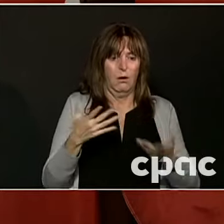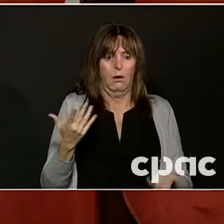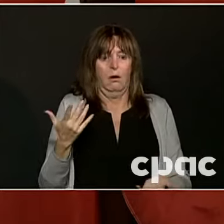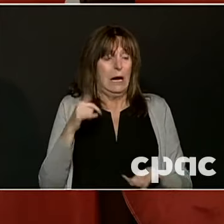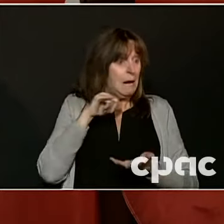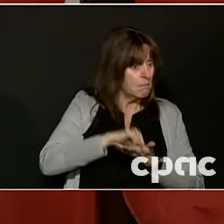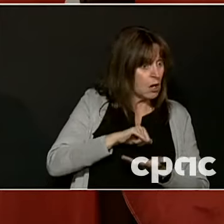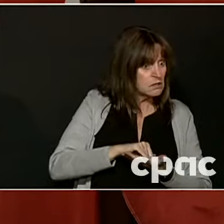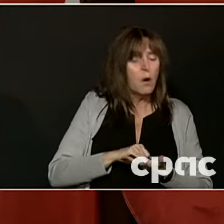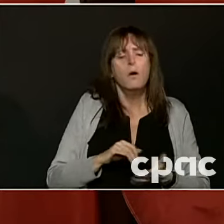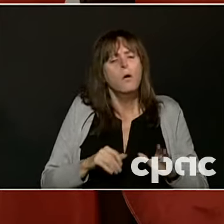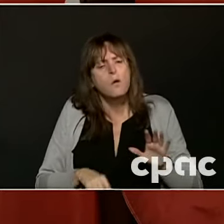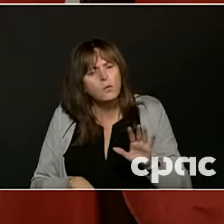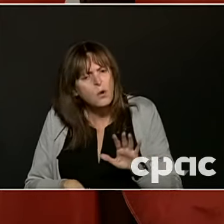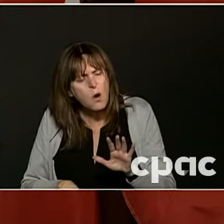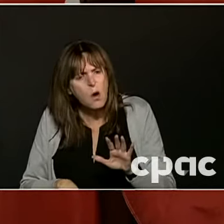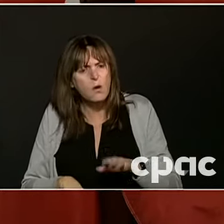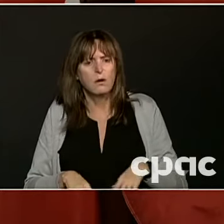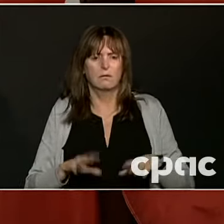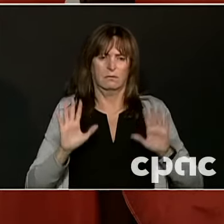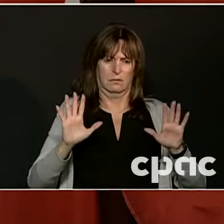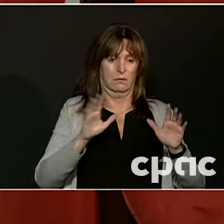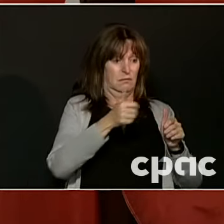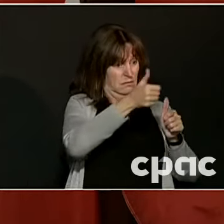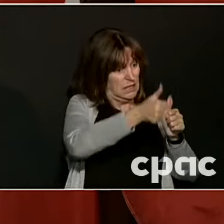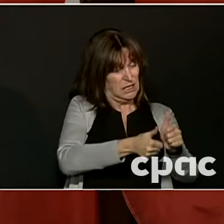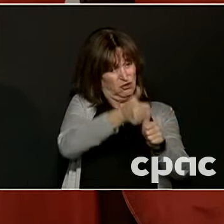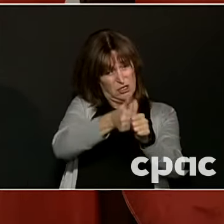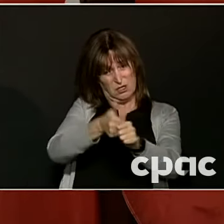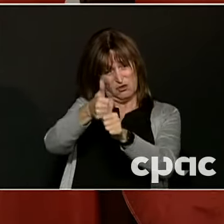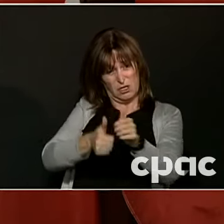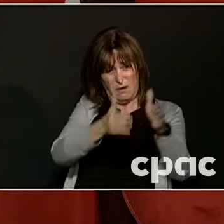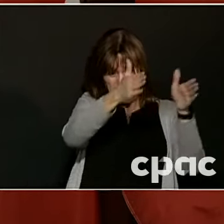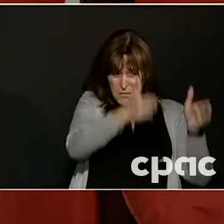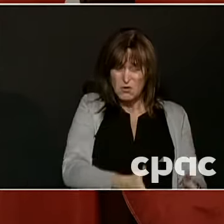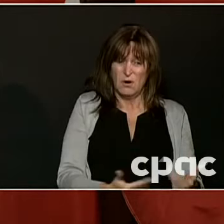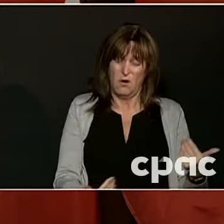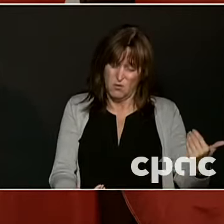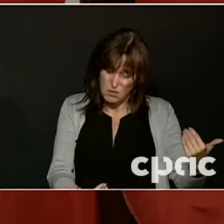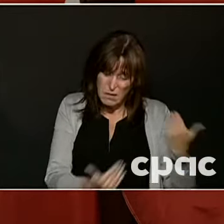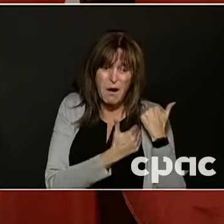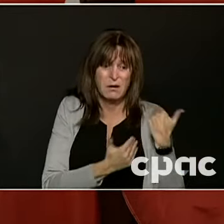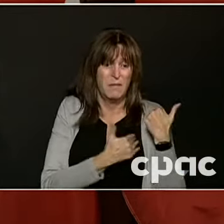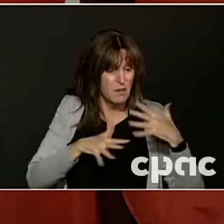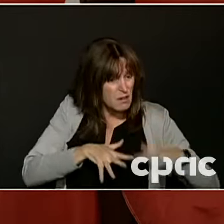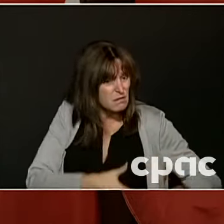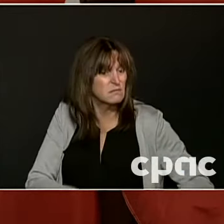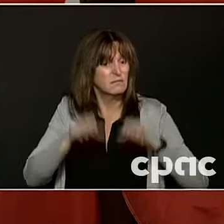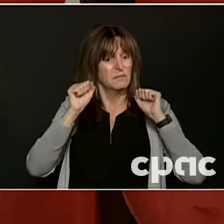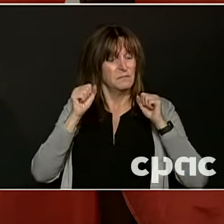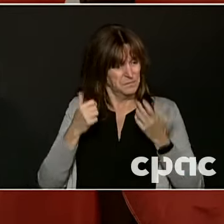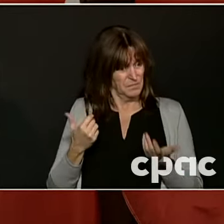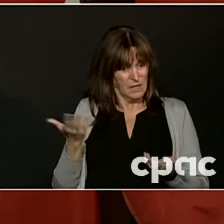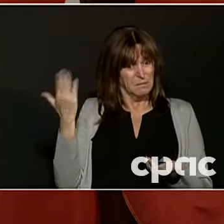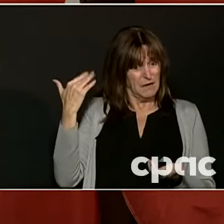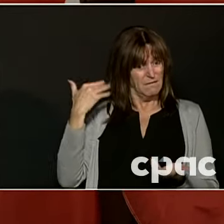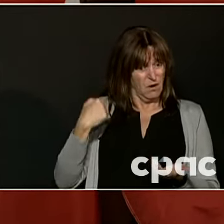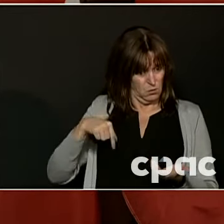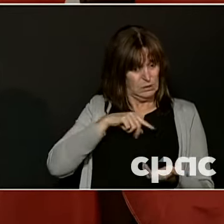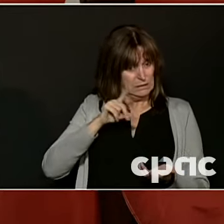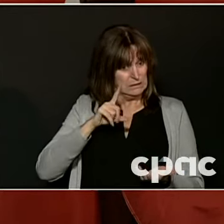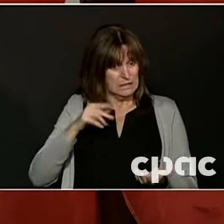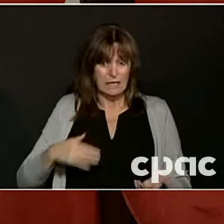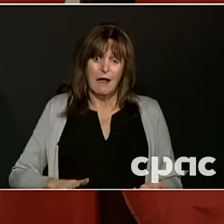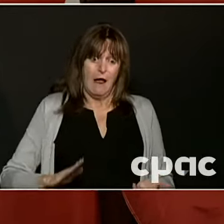each person to do their part to undertake this task. We have flattened the curve before. As I said, often we can do it